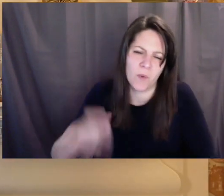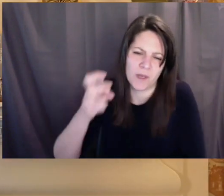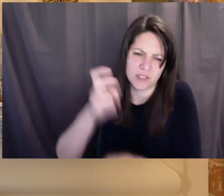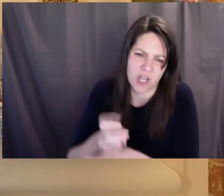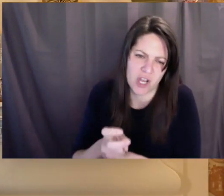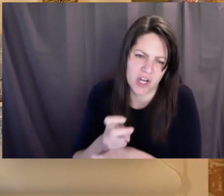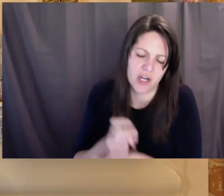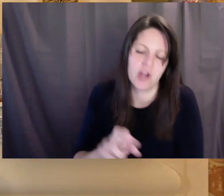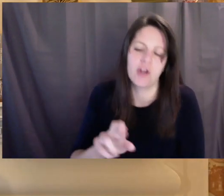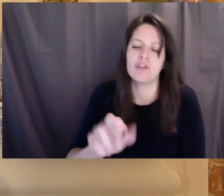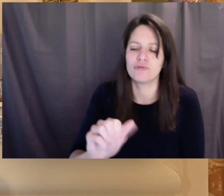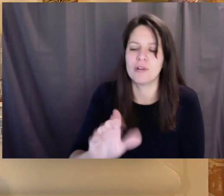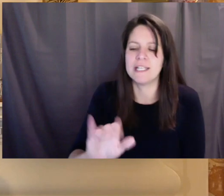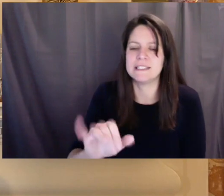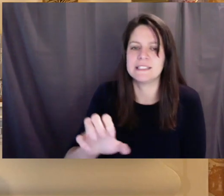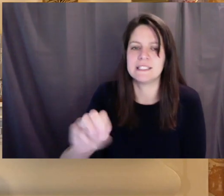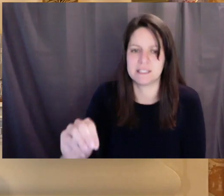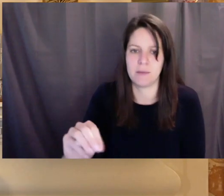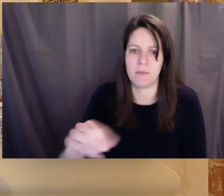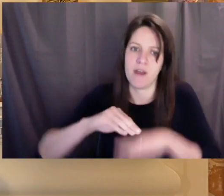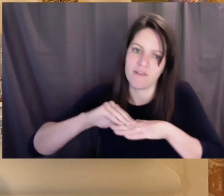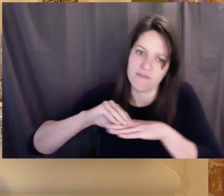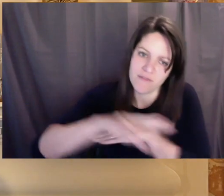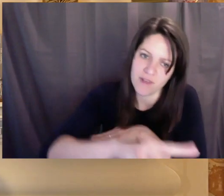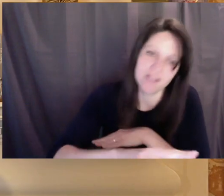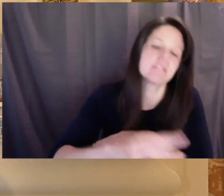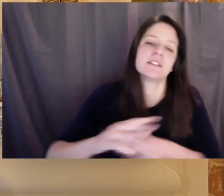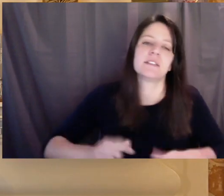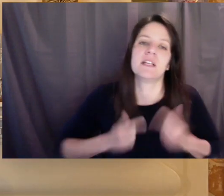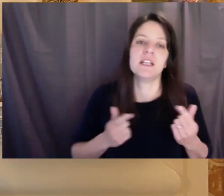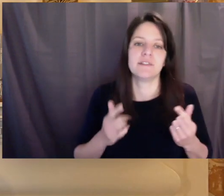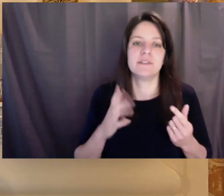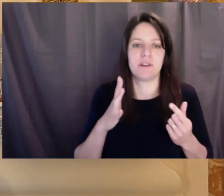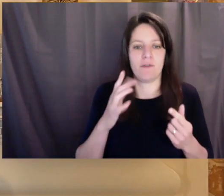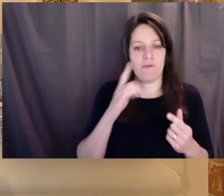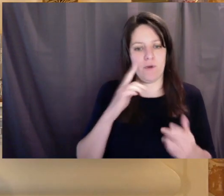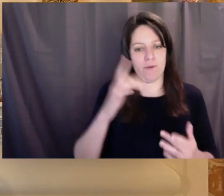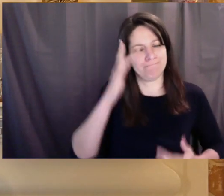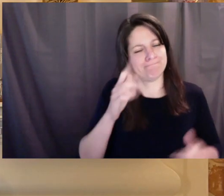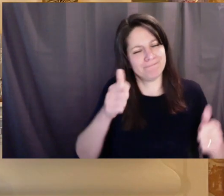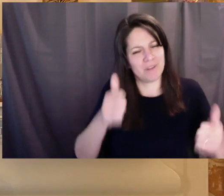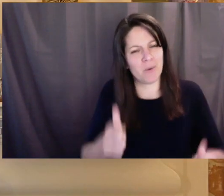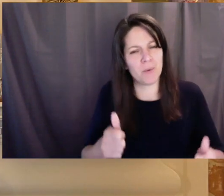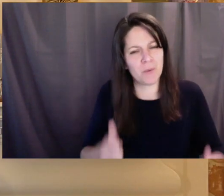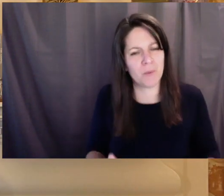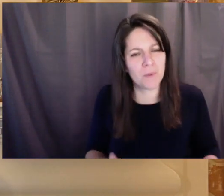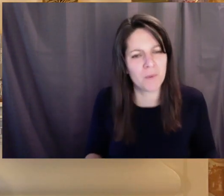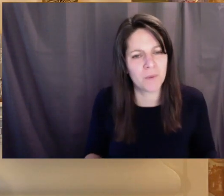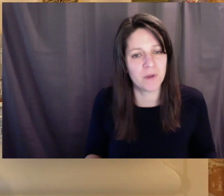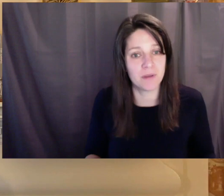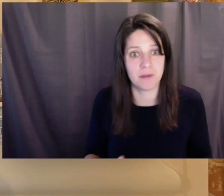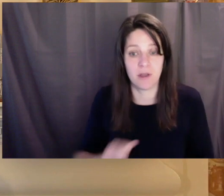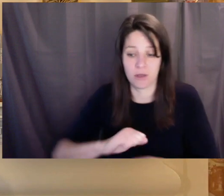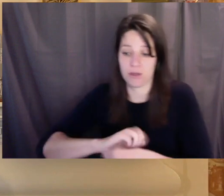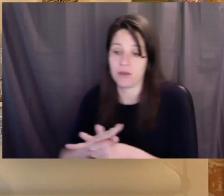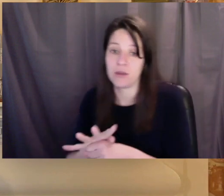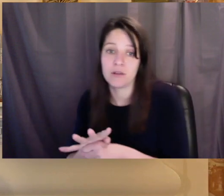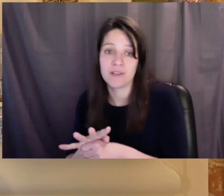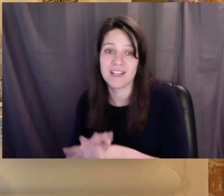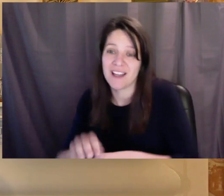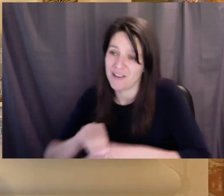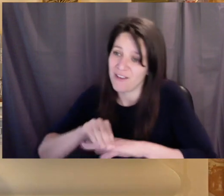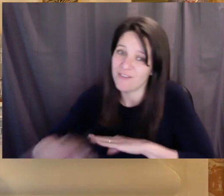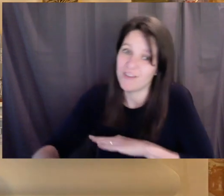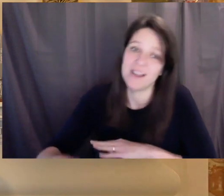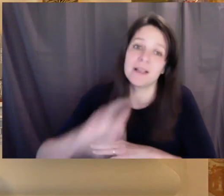and we need to pay tribute to that and to begin to shift the way that we respond. We know